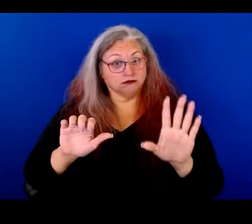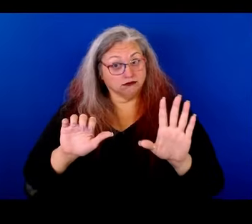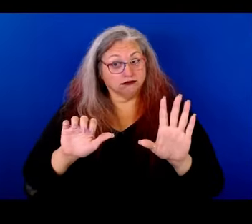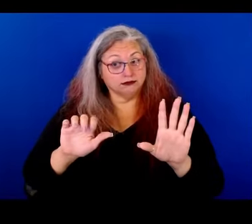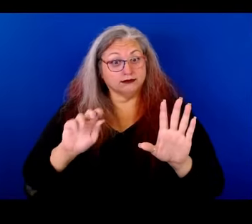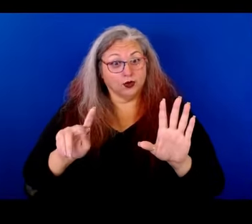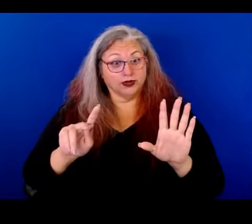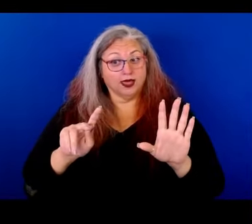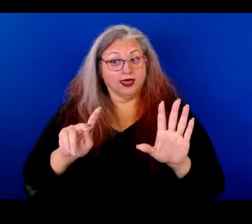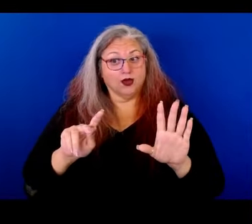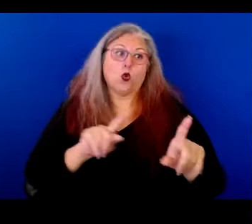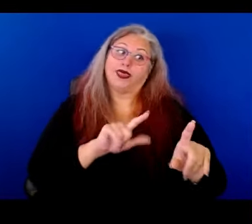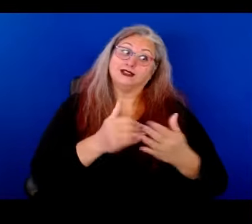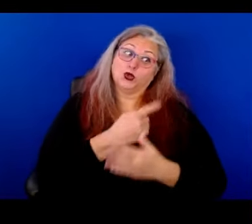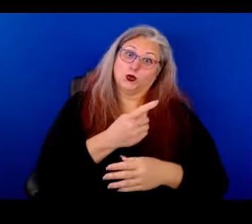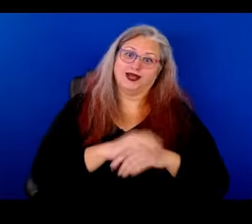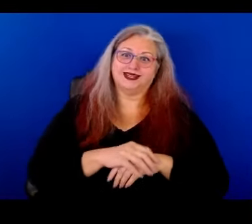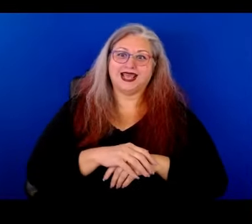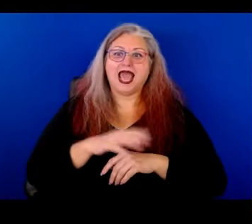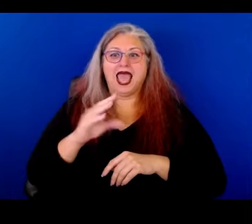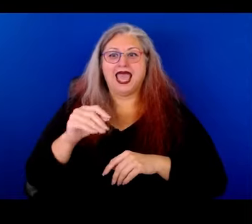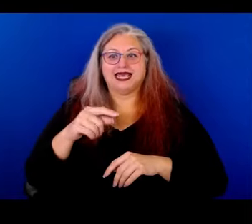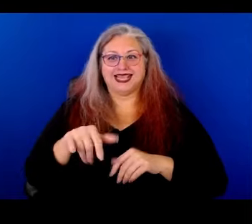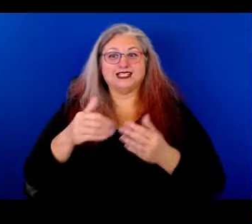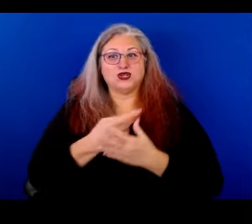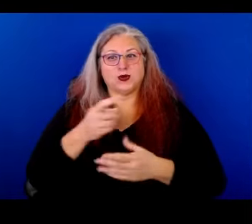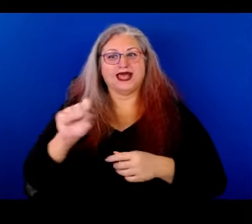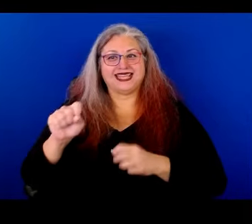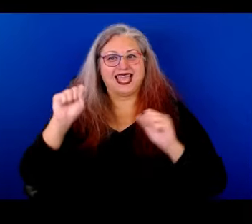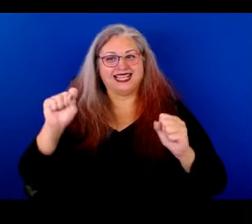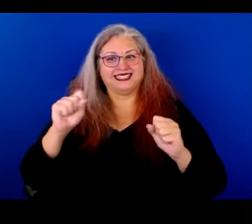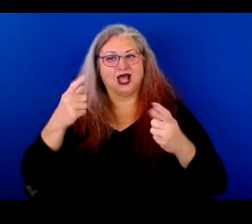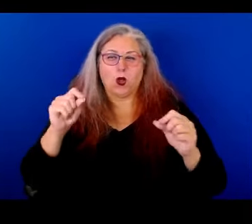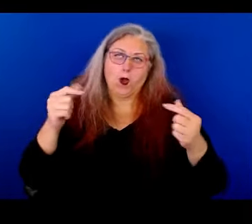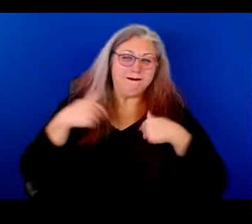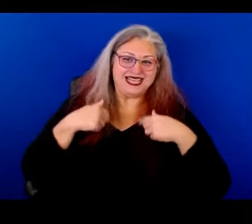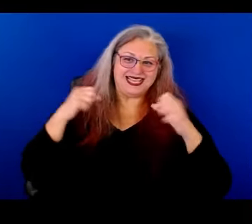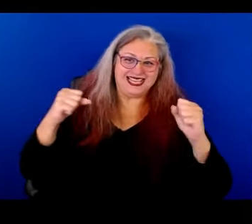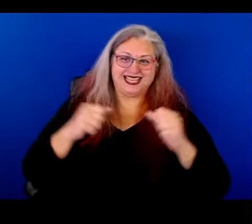divorced, okay? That's a new one. It's a new one. Yay, got me.